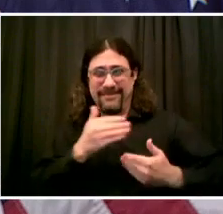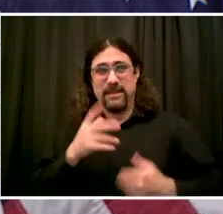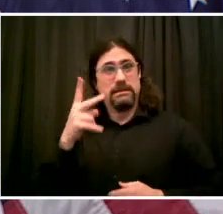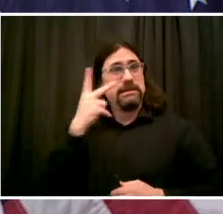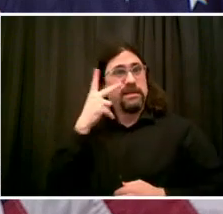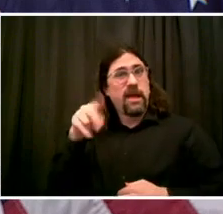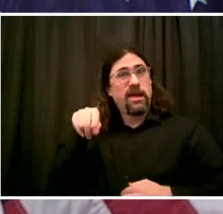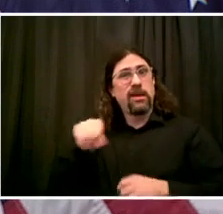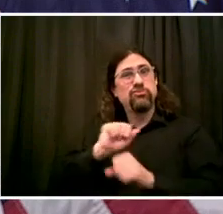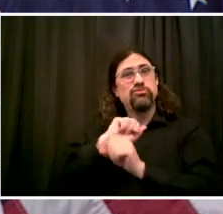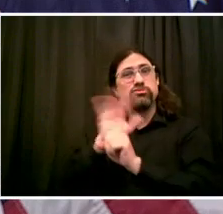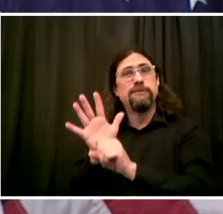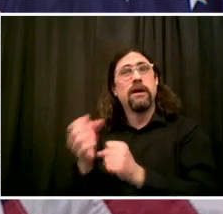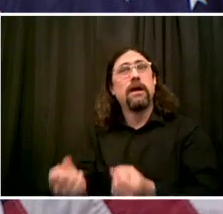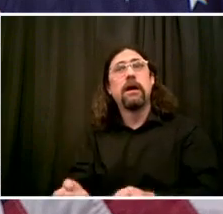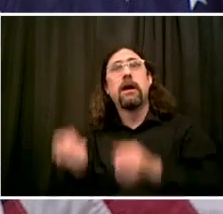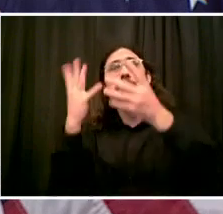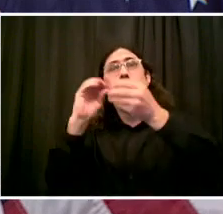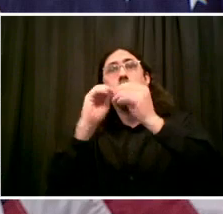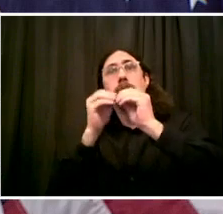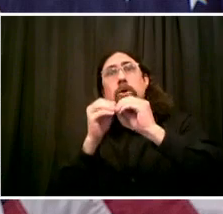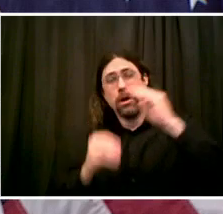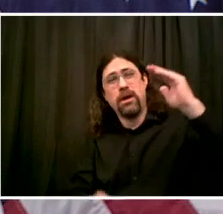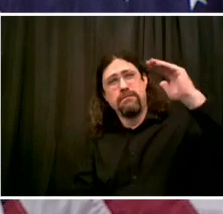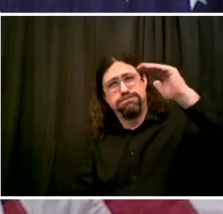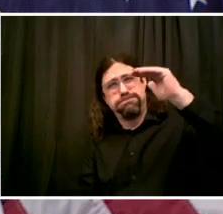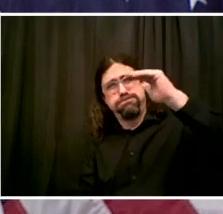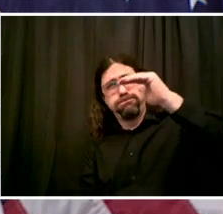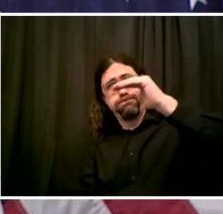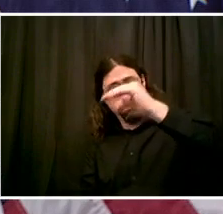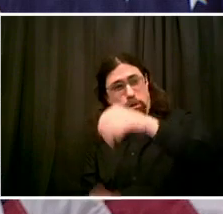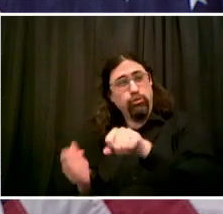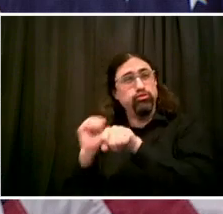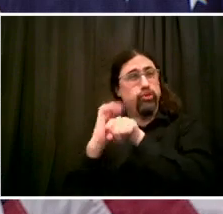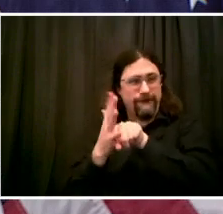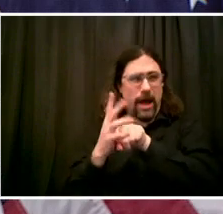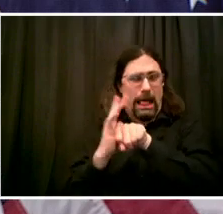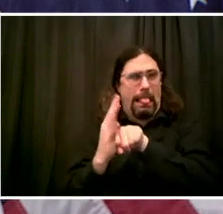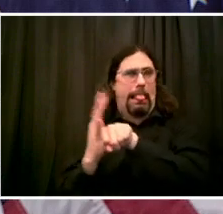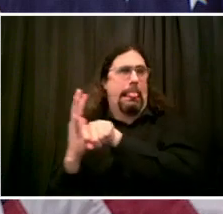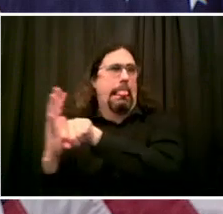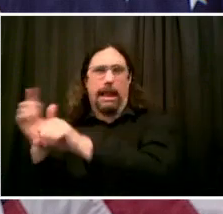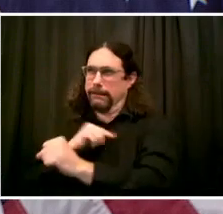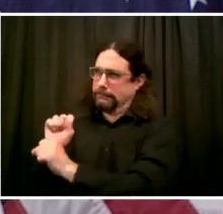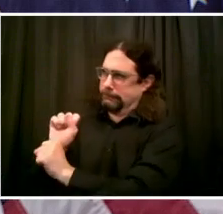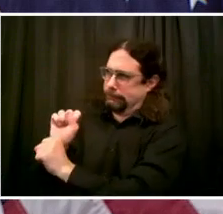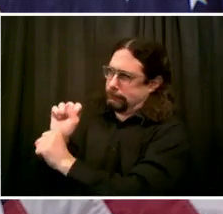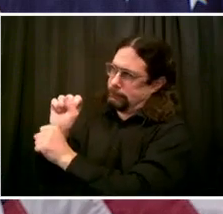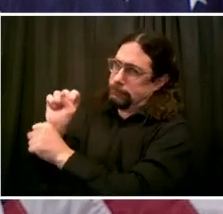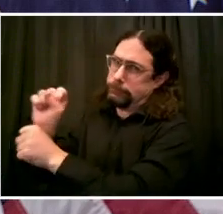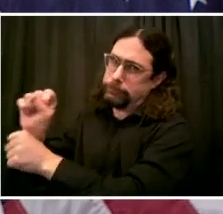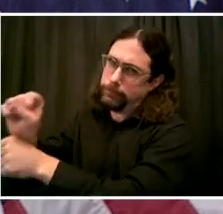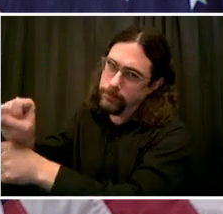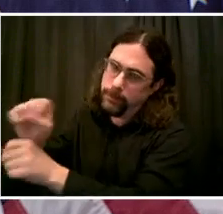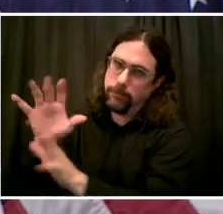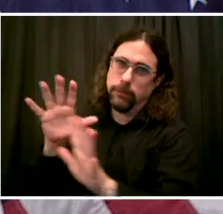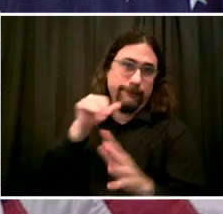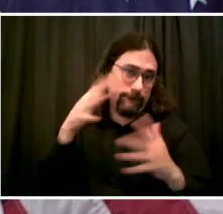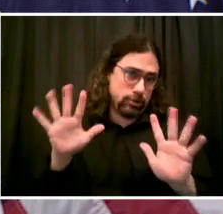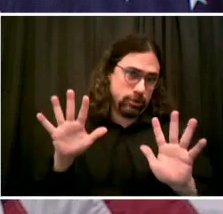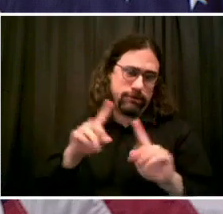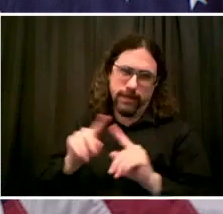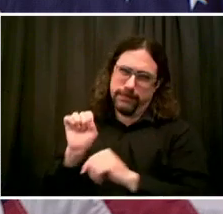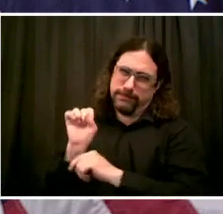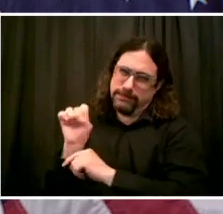better situation. Now, we've talked about some of the things we're going to need to do. We're going to need to have the most extensive